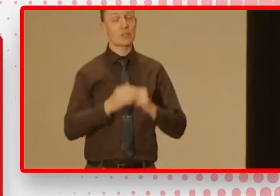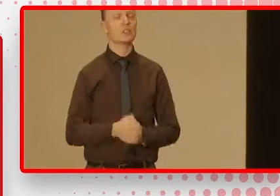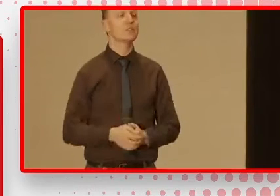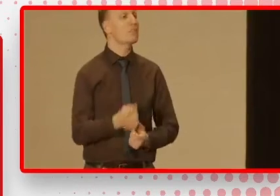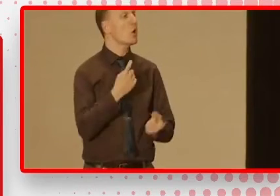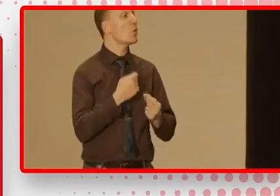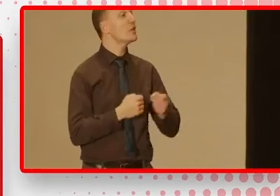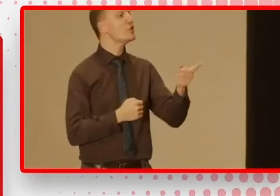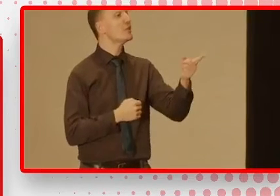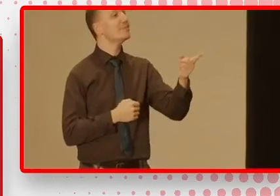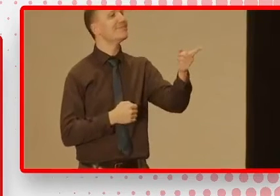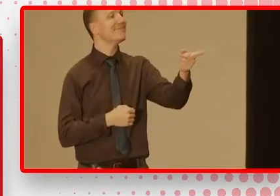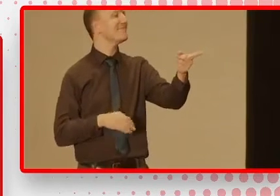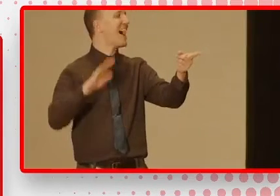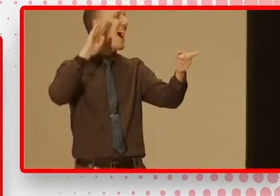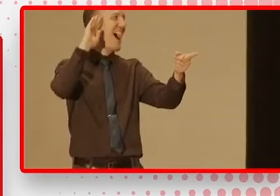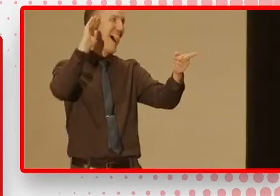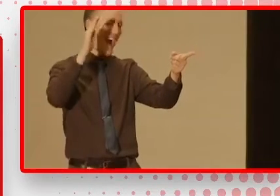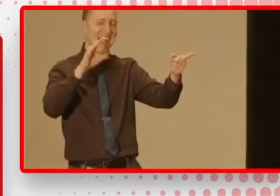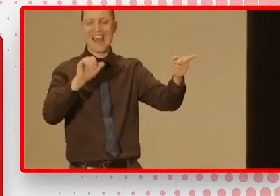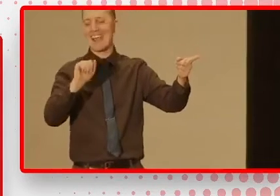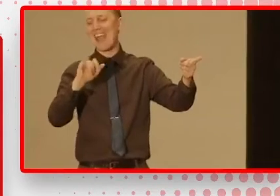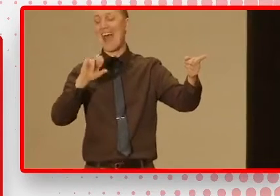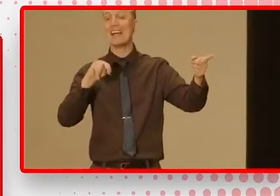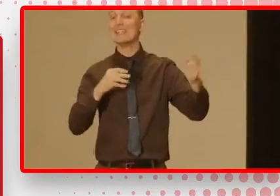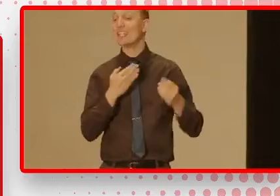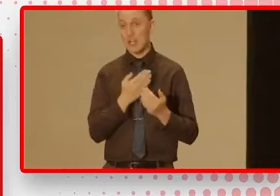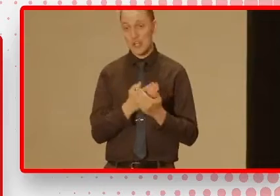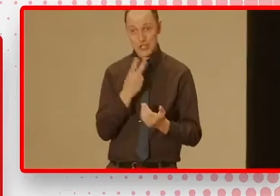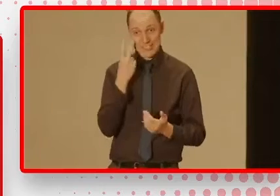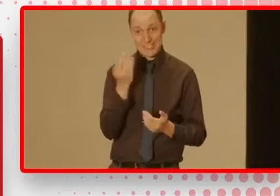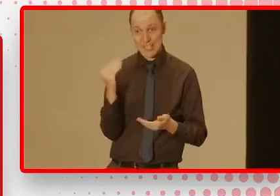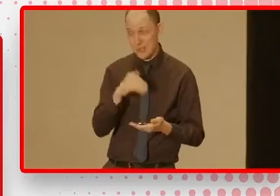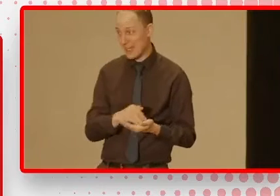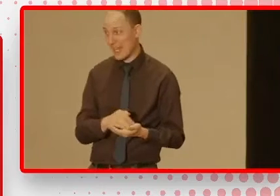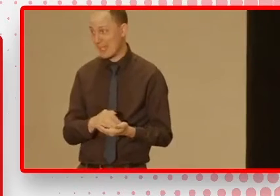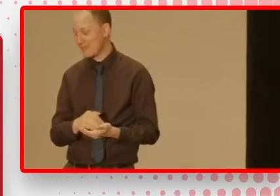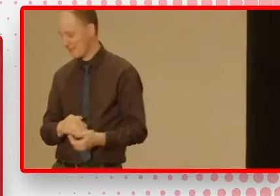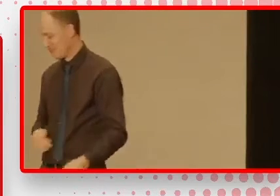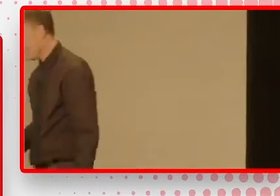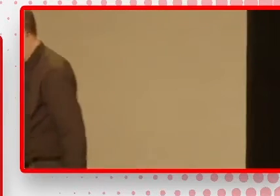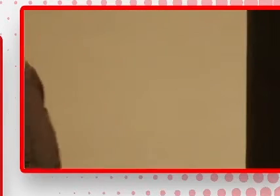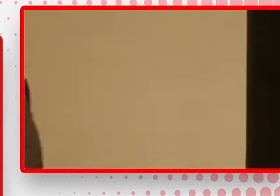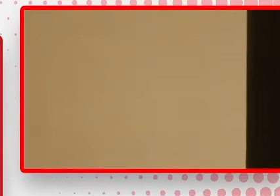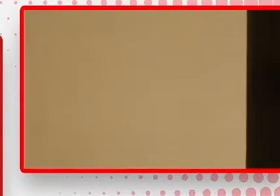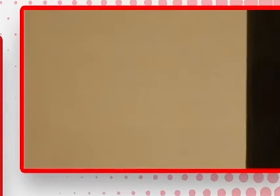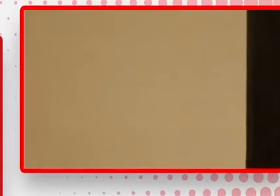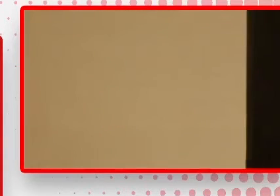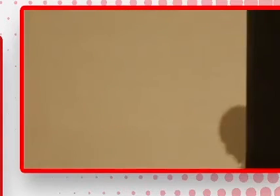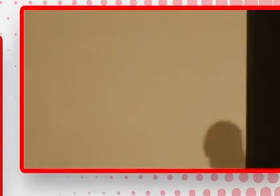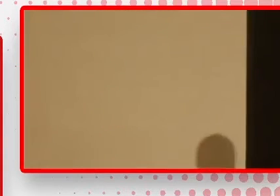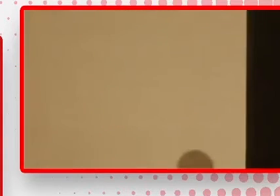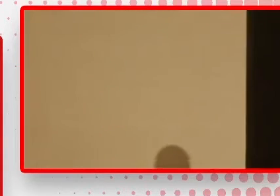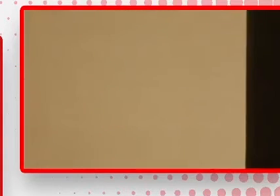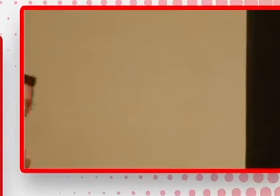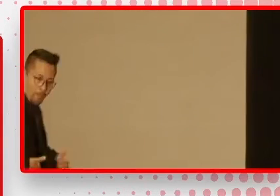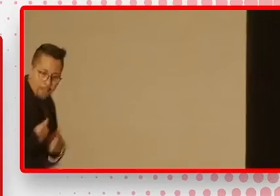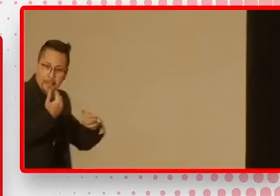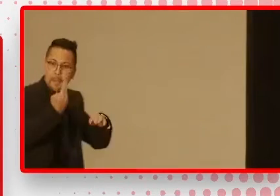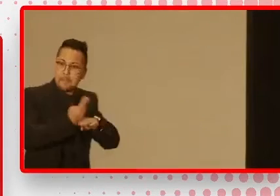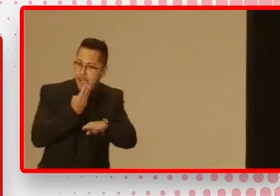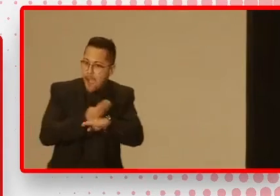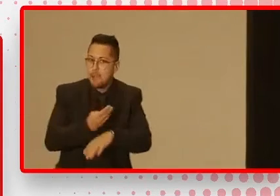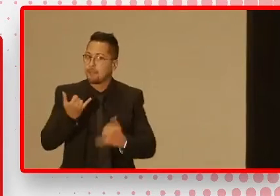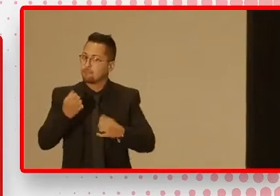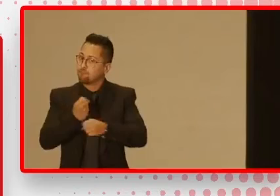Hi, Allison. Good to see you Good to again. see you too. We are a provider in Miami. Well, now we've expanded, and we